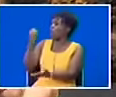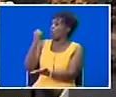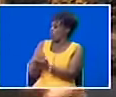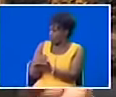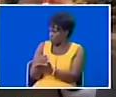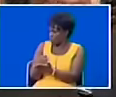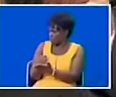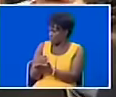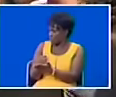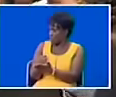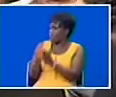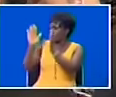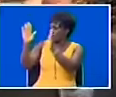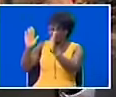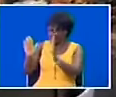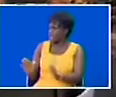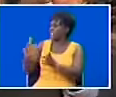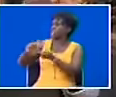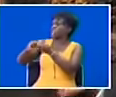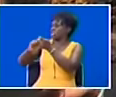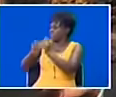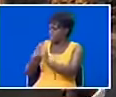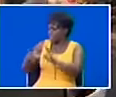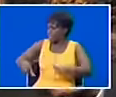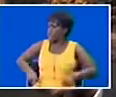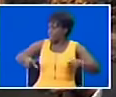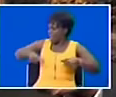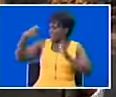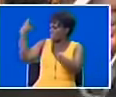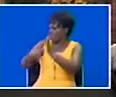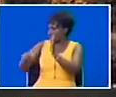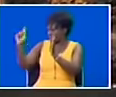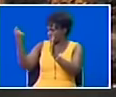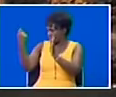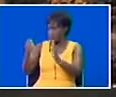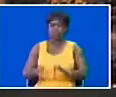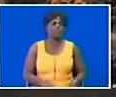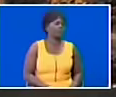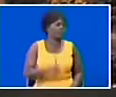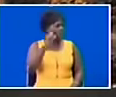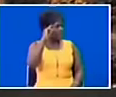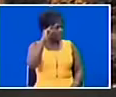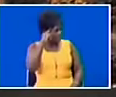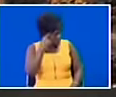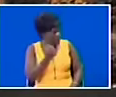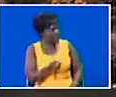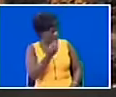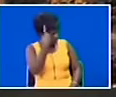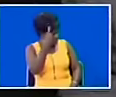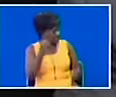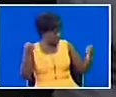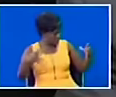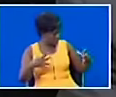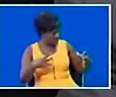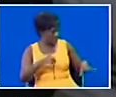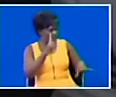that something significant will have changed about the cost of living in Kenya. I think we have to be very realistic here, that the moment